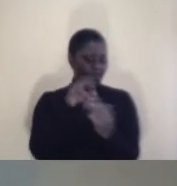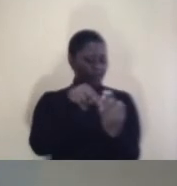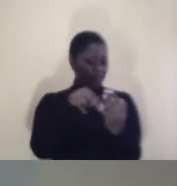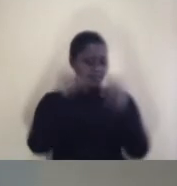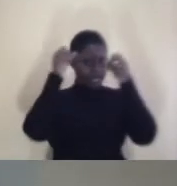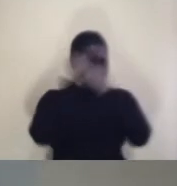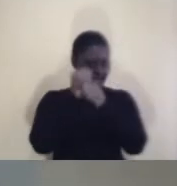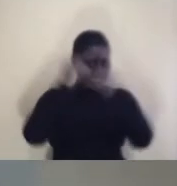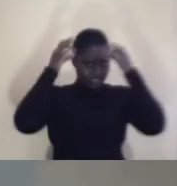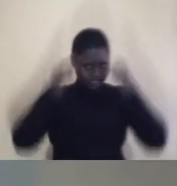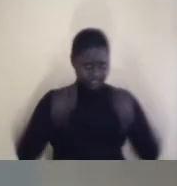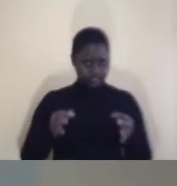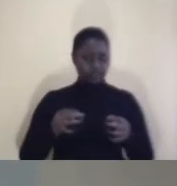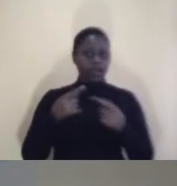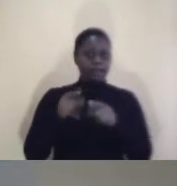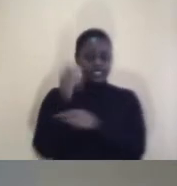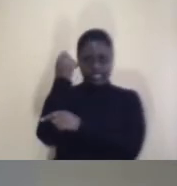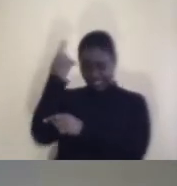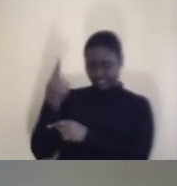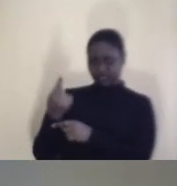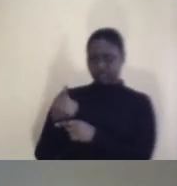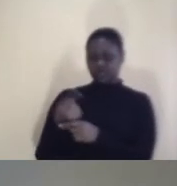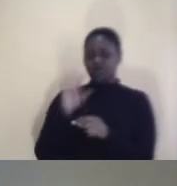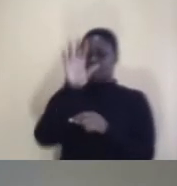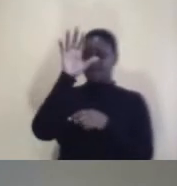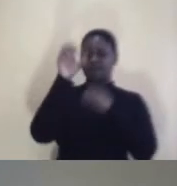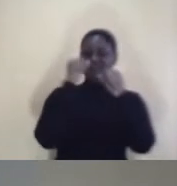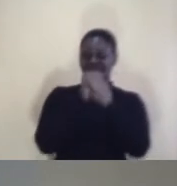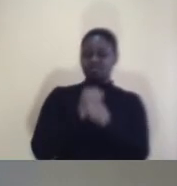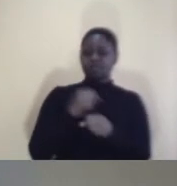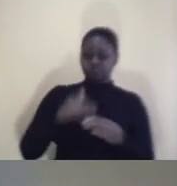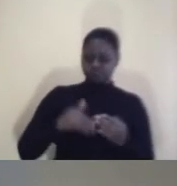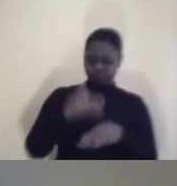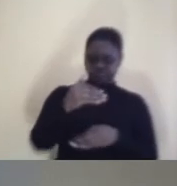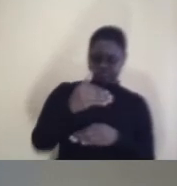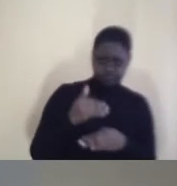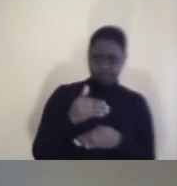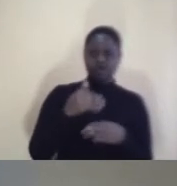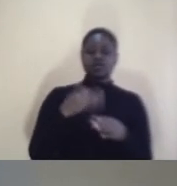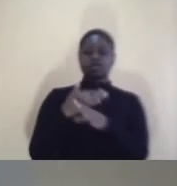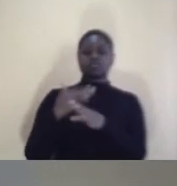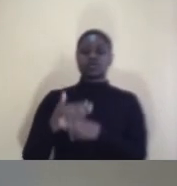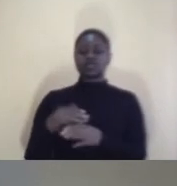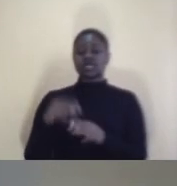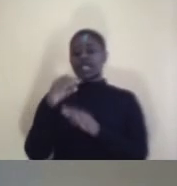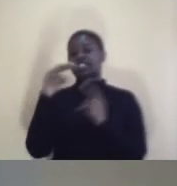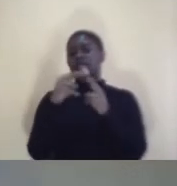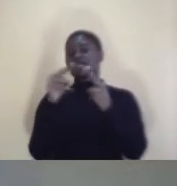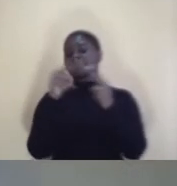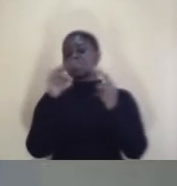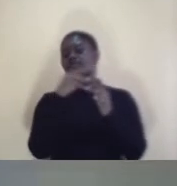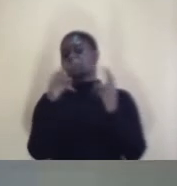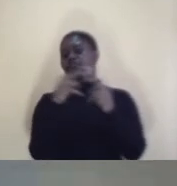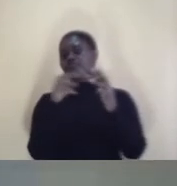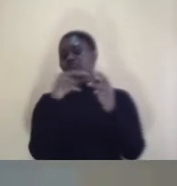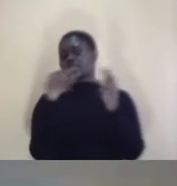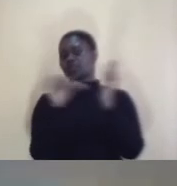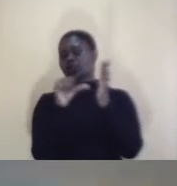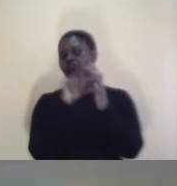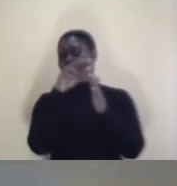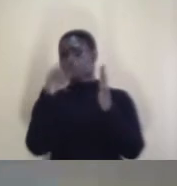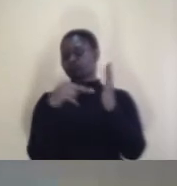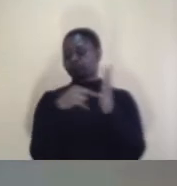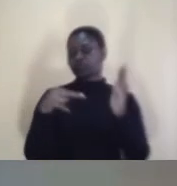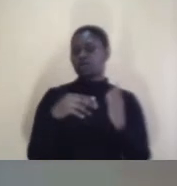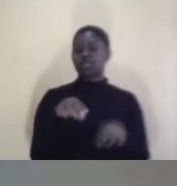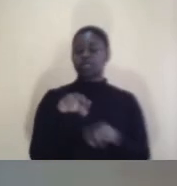decisions, but is instead coasting her way through a five-year term, unaware of the critical role that the department can play in changing the lives of the citizens